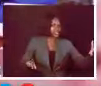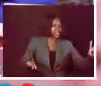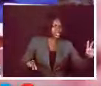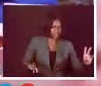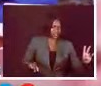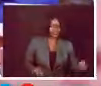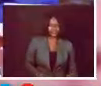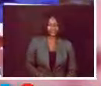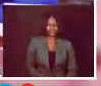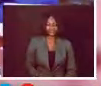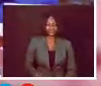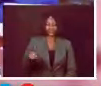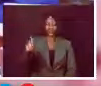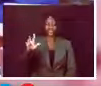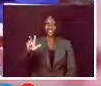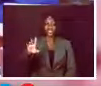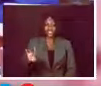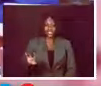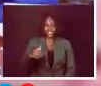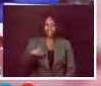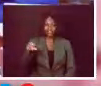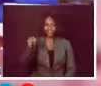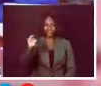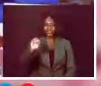With the 138, it came to